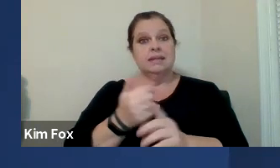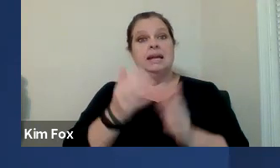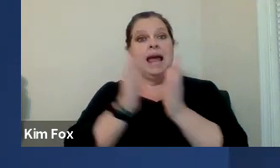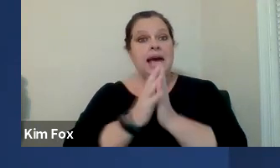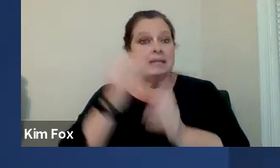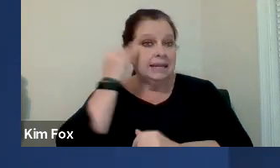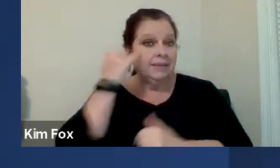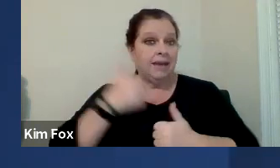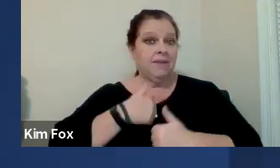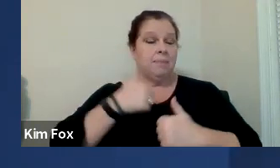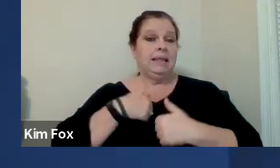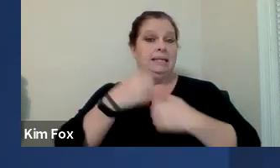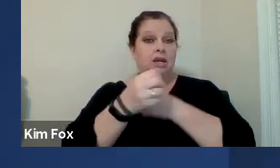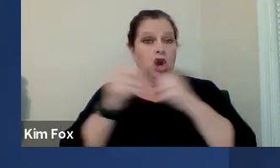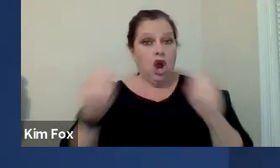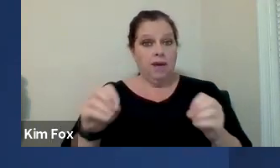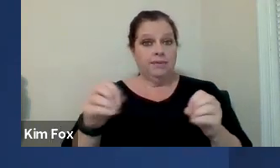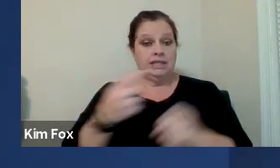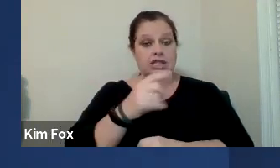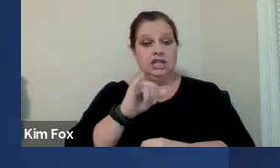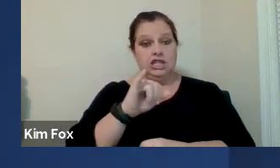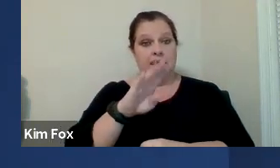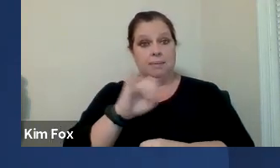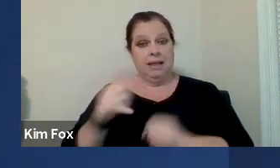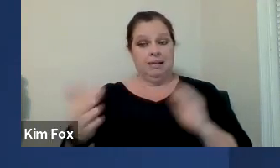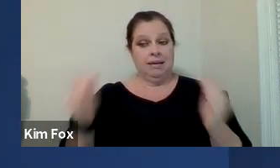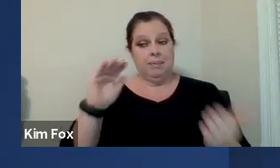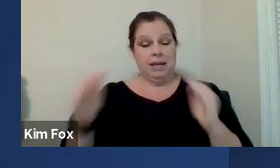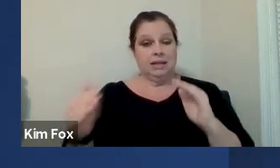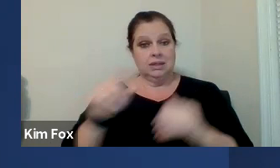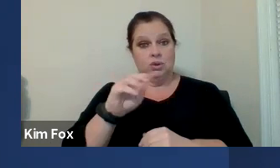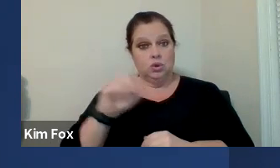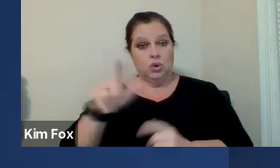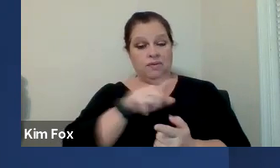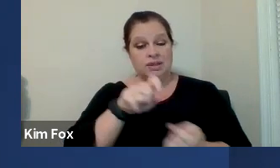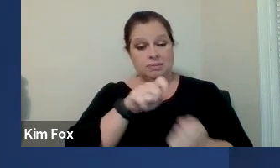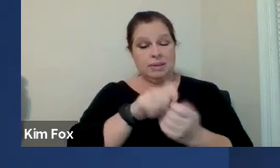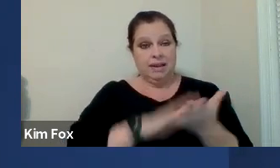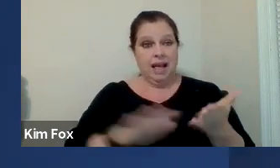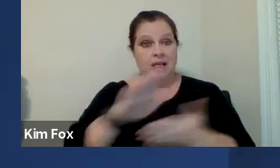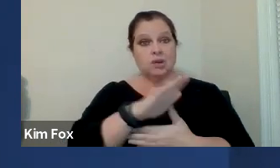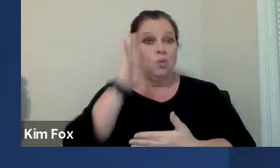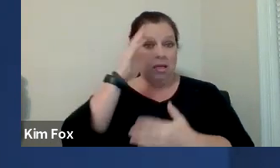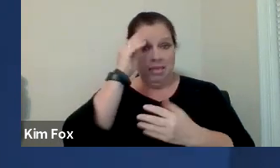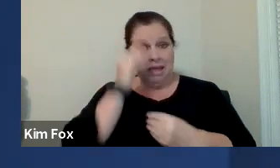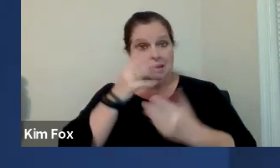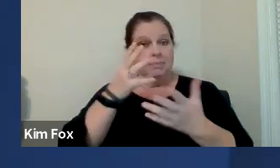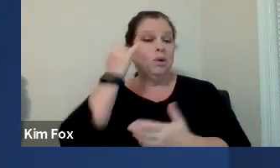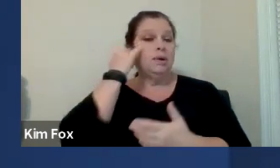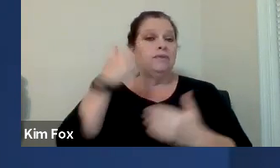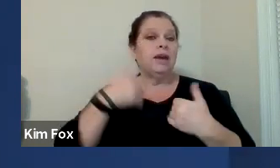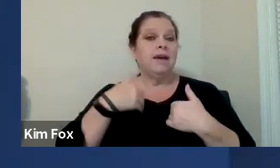have a military office. The GI Bill comparison tool for a particular college will tell you if they do or do not have a